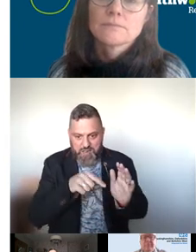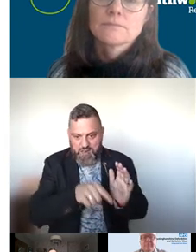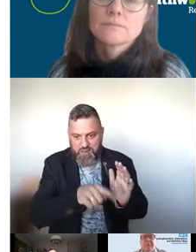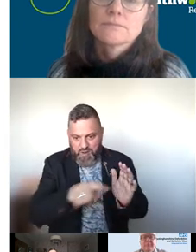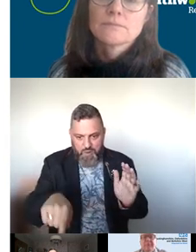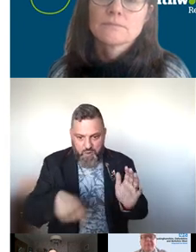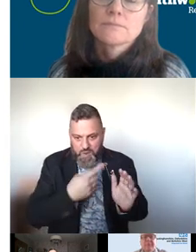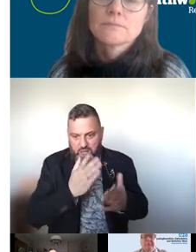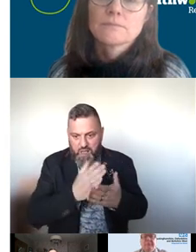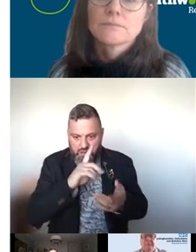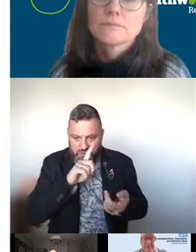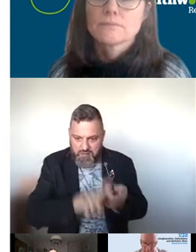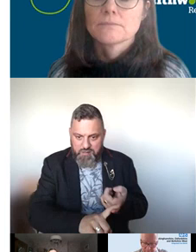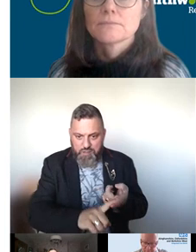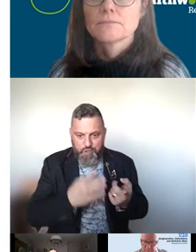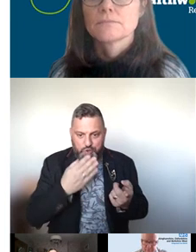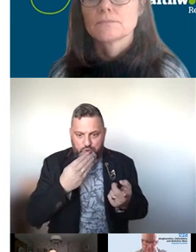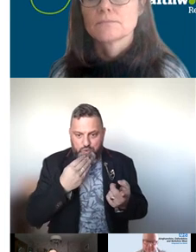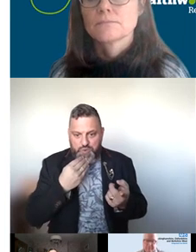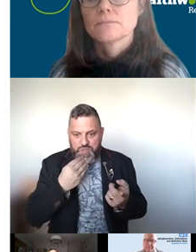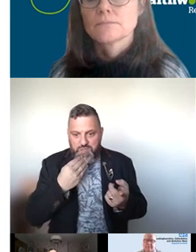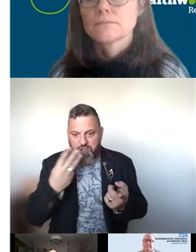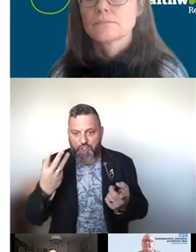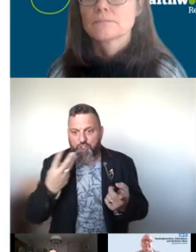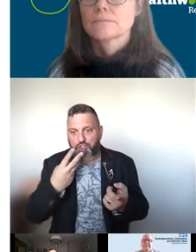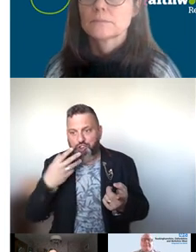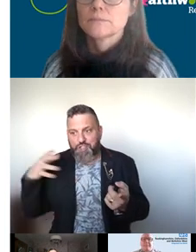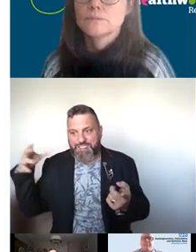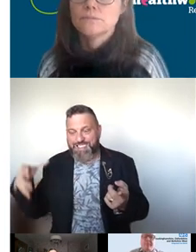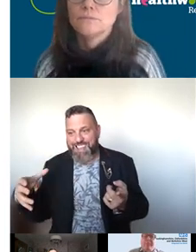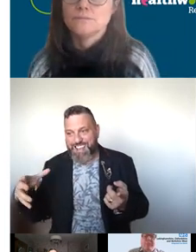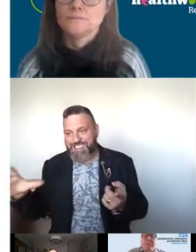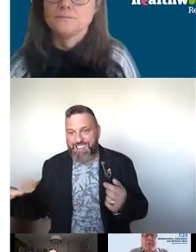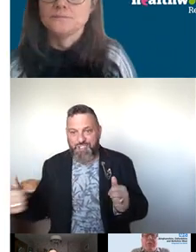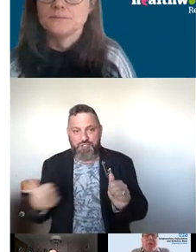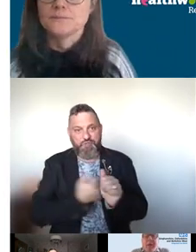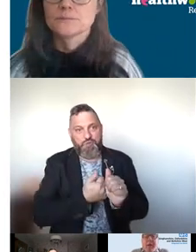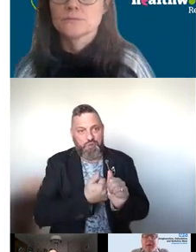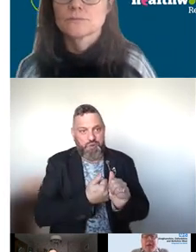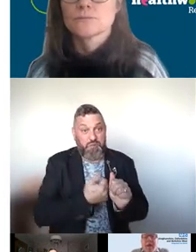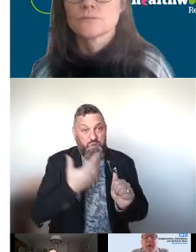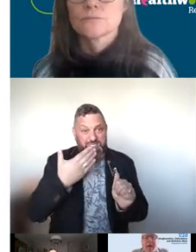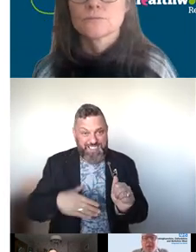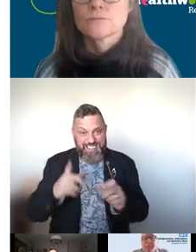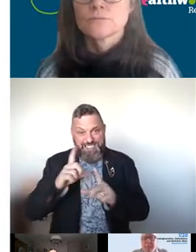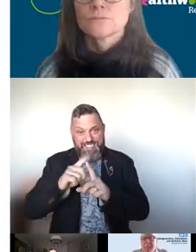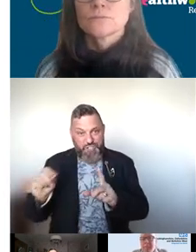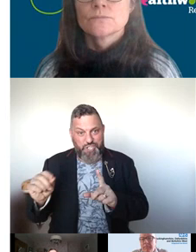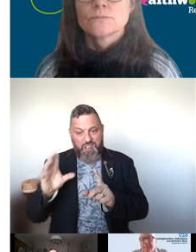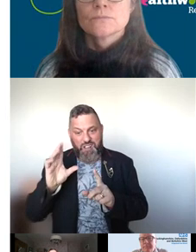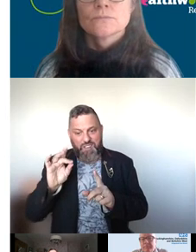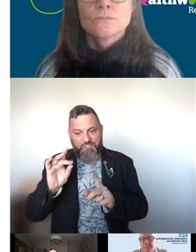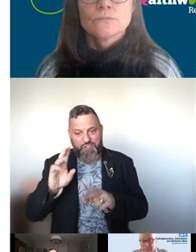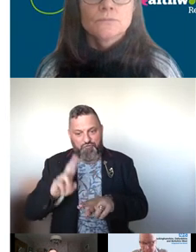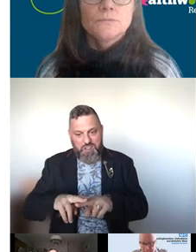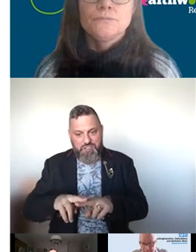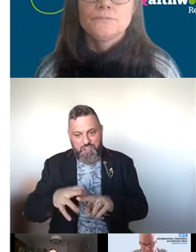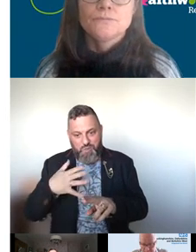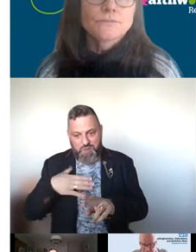very dependent on utilising the third sector. To do it, we need digital infrastructure, and we need to start